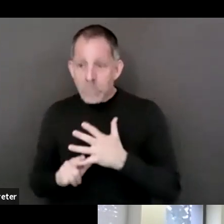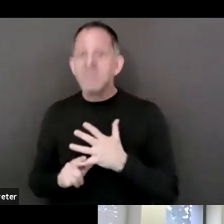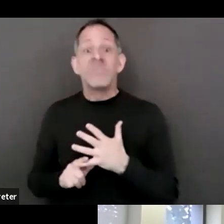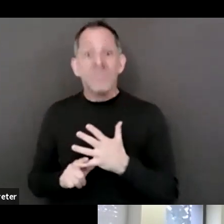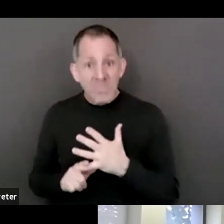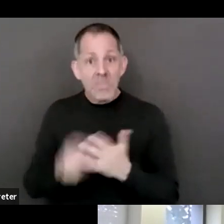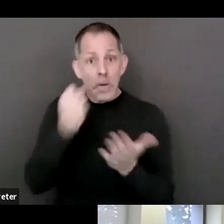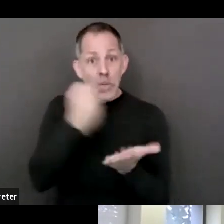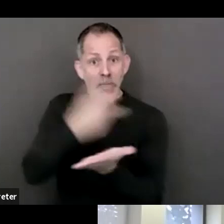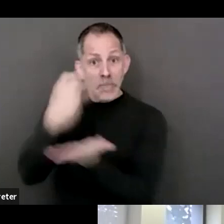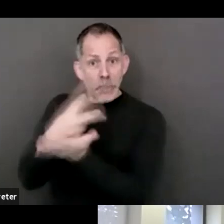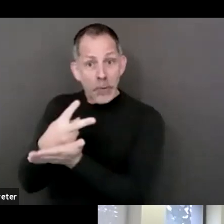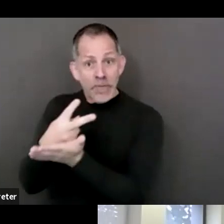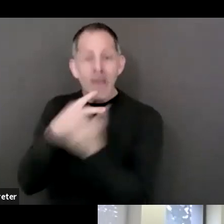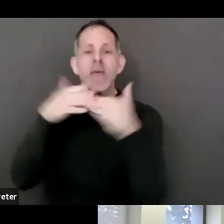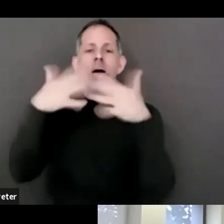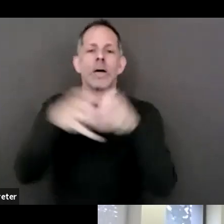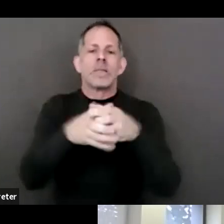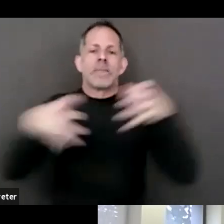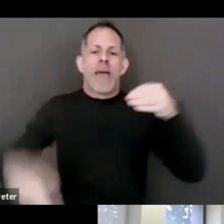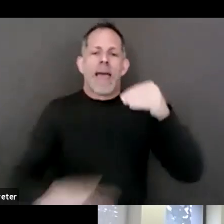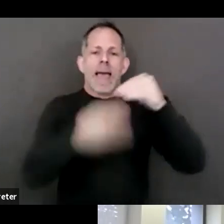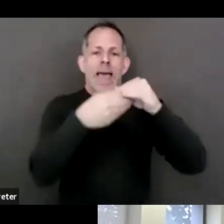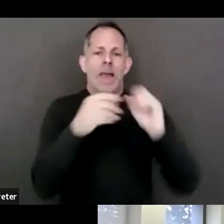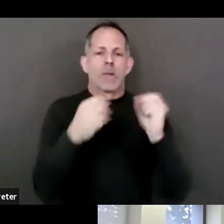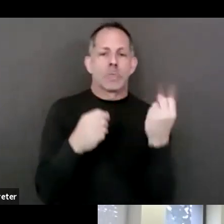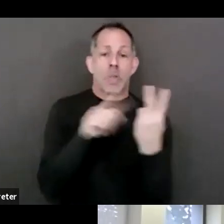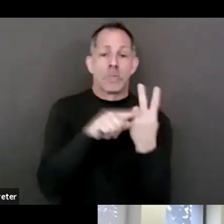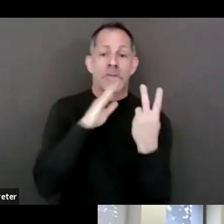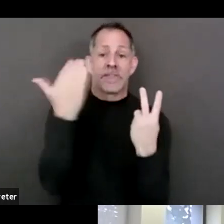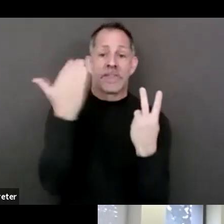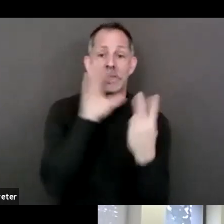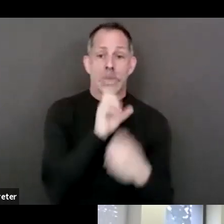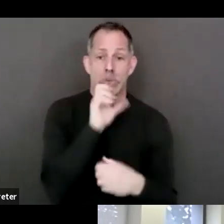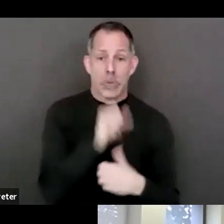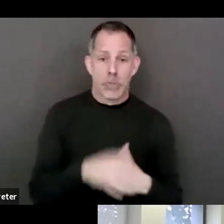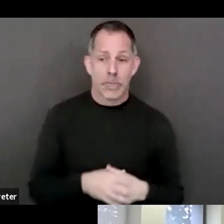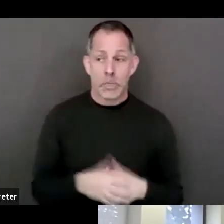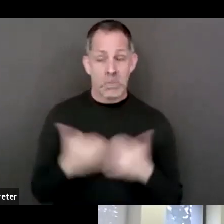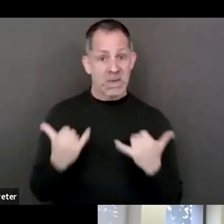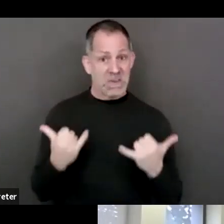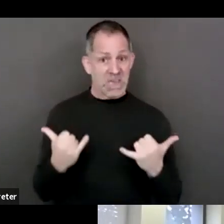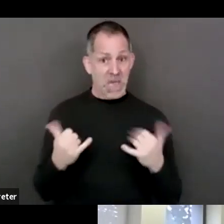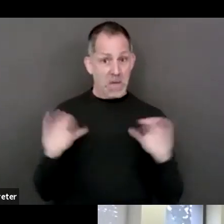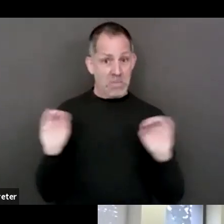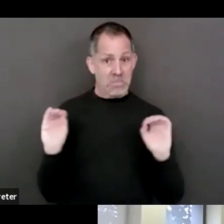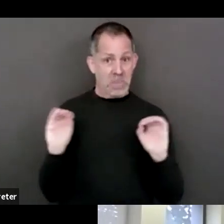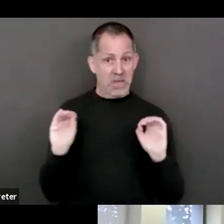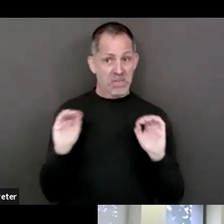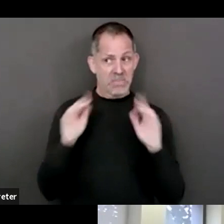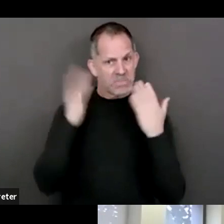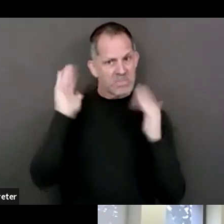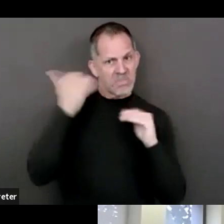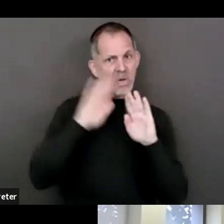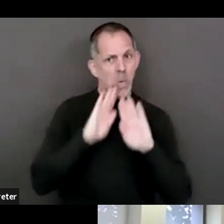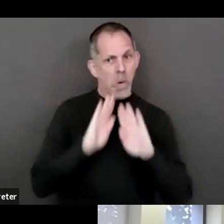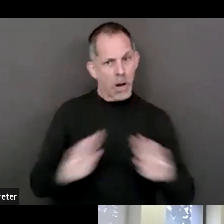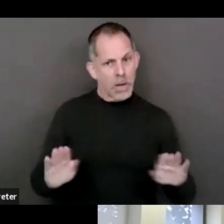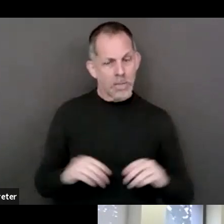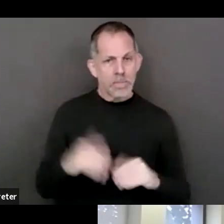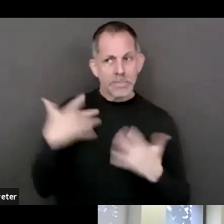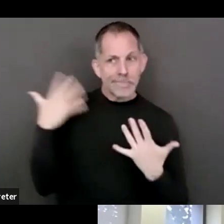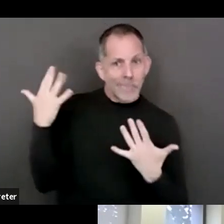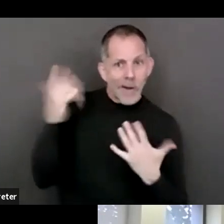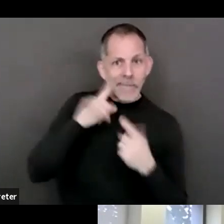been no activity in that lane, I'd say it's at least a few weeks off,